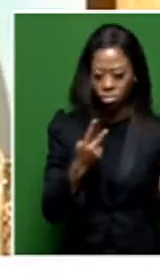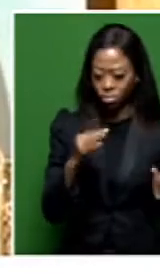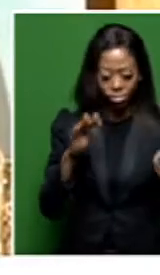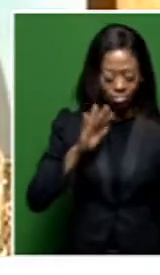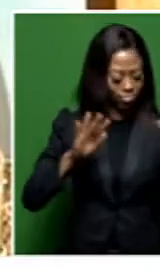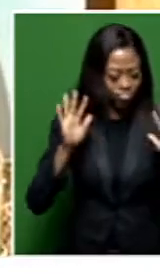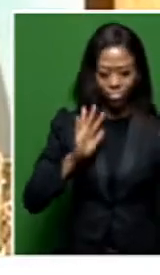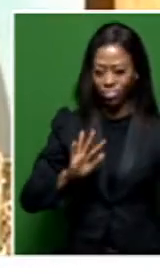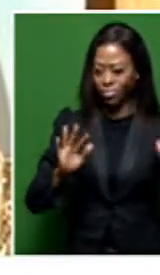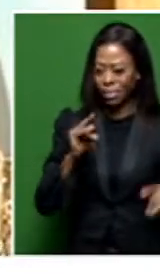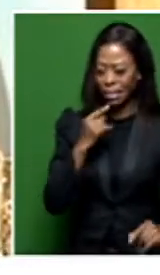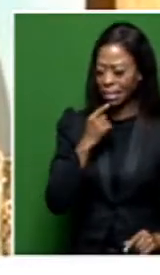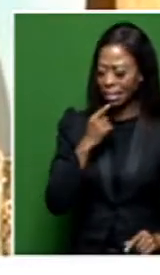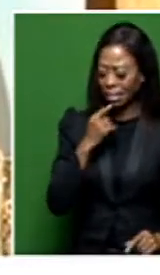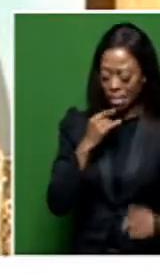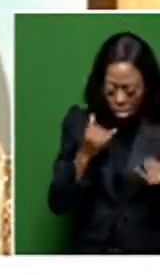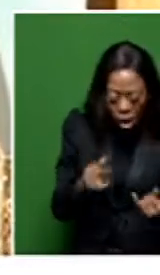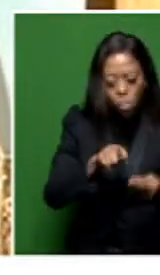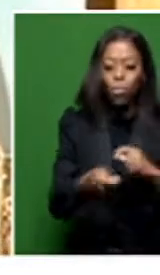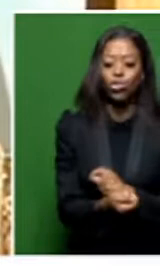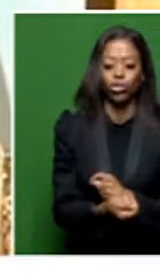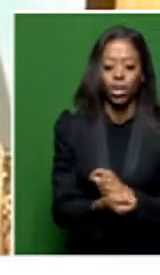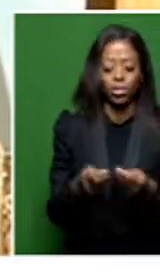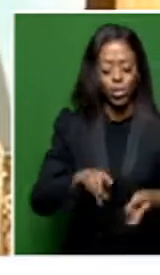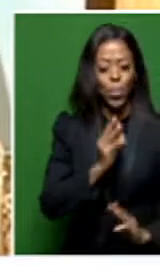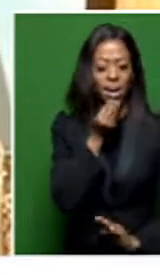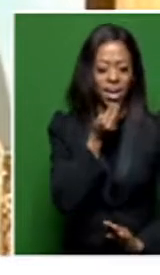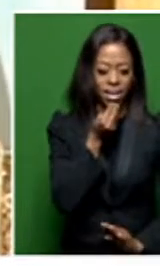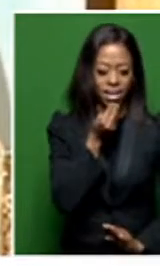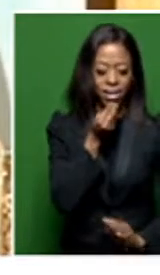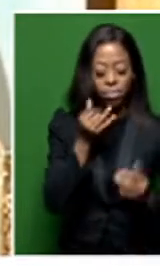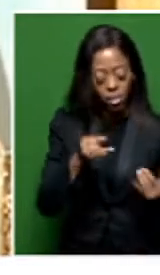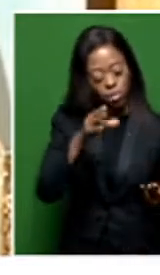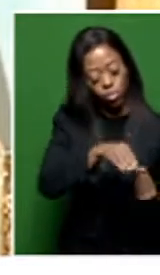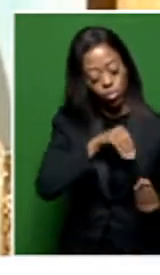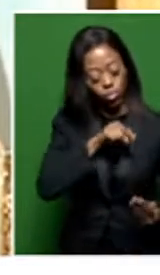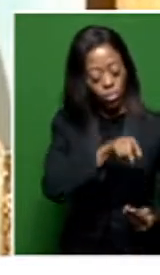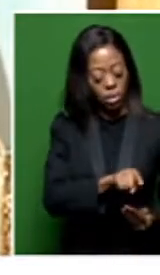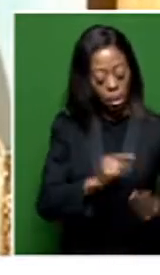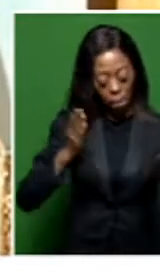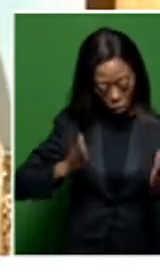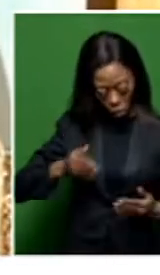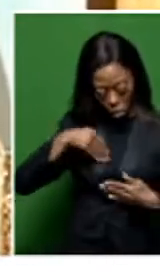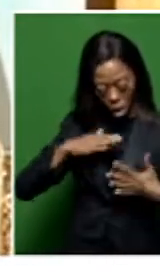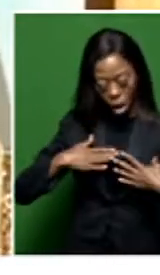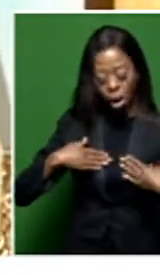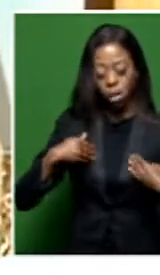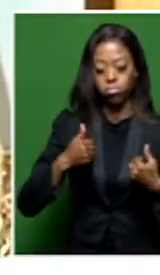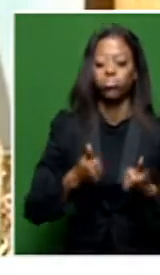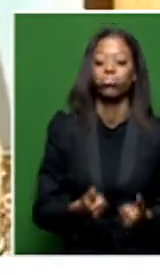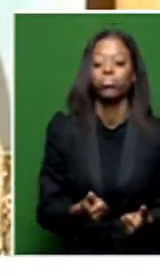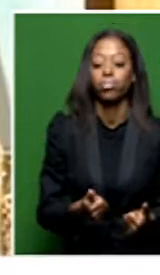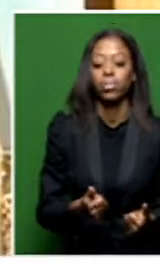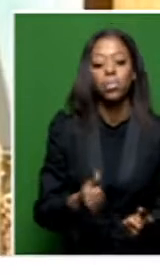that I had to change my diet. And when I did, a plant-based diet became the thing that healed my body. And I realized